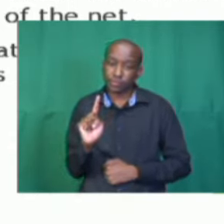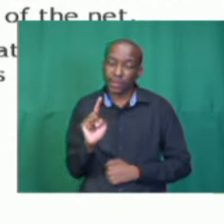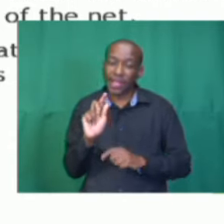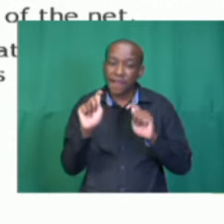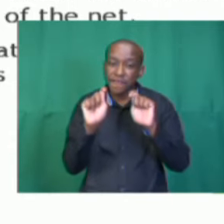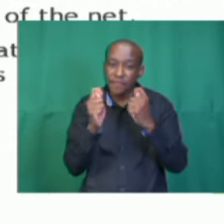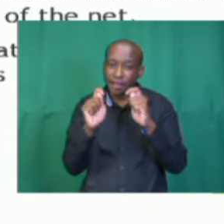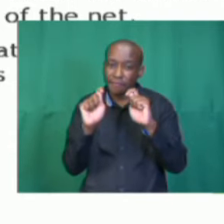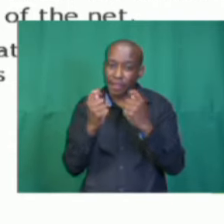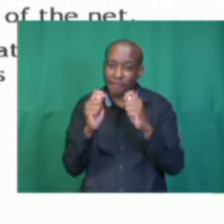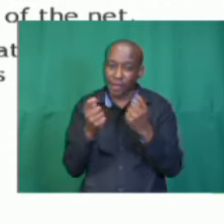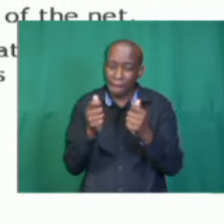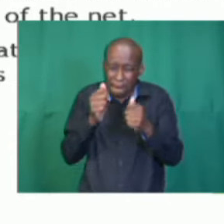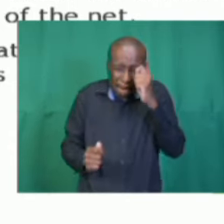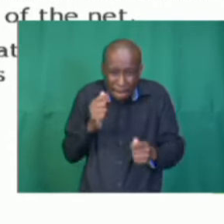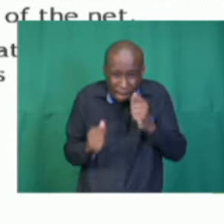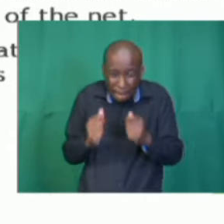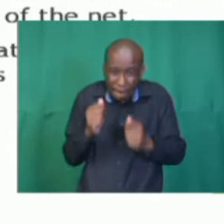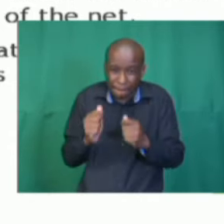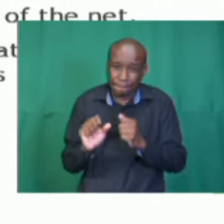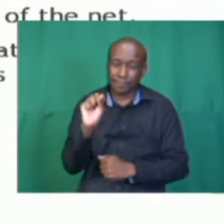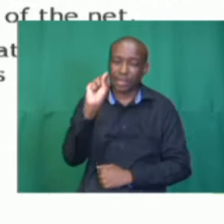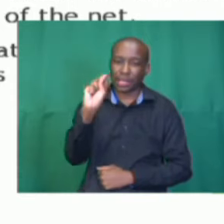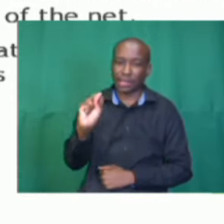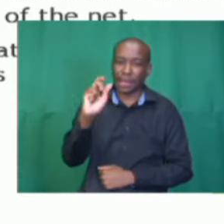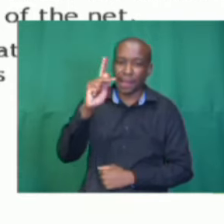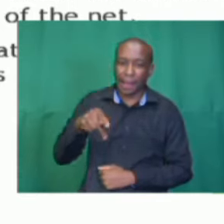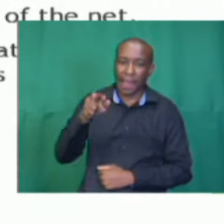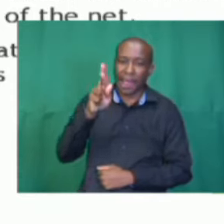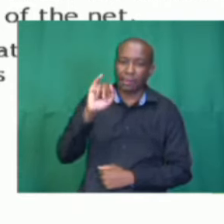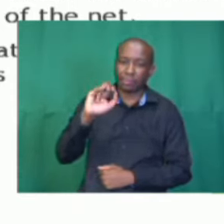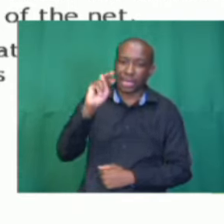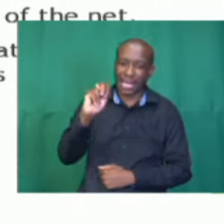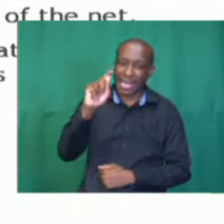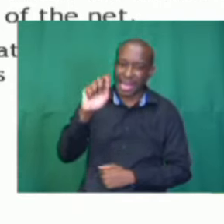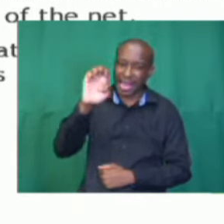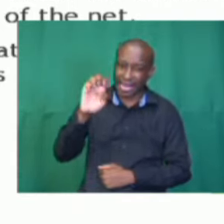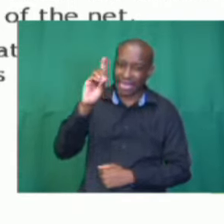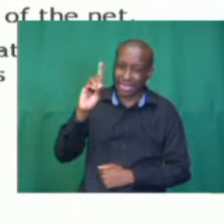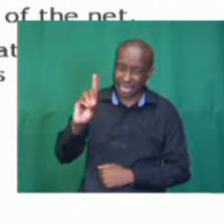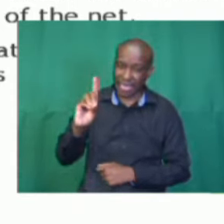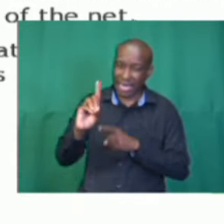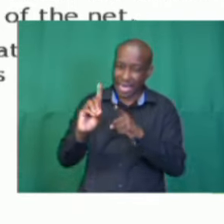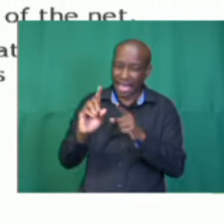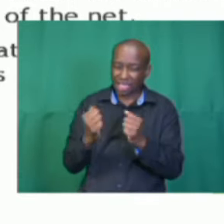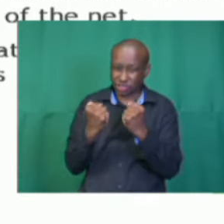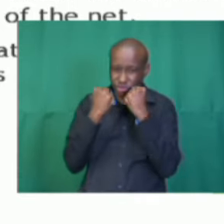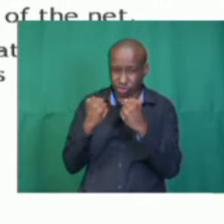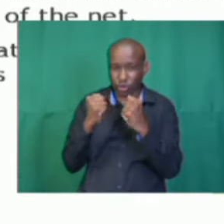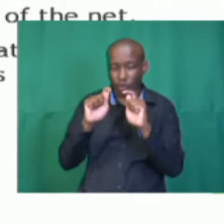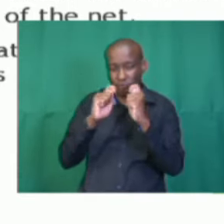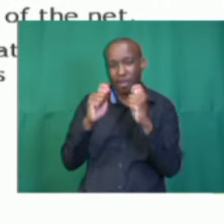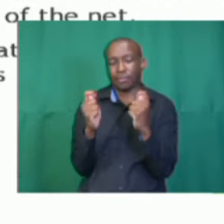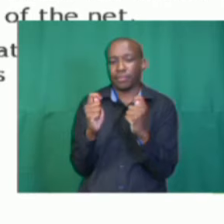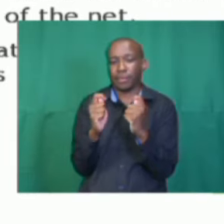here, sprinted, which I believe is a very strong verb again, because the writer could